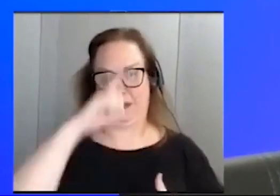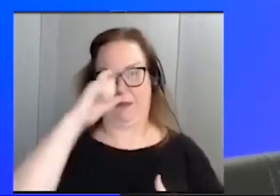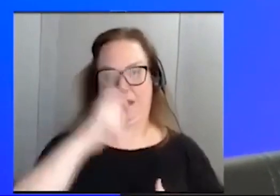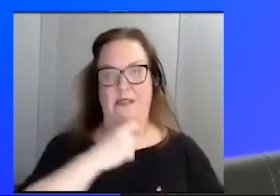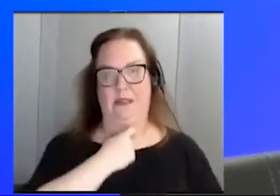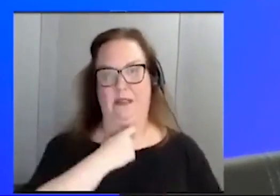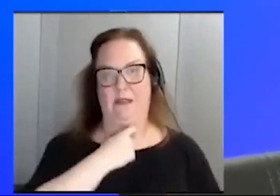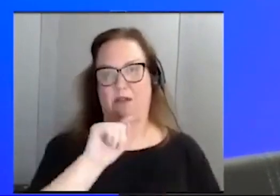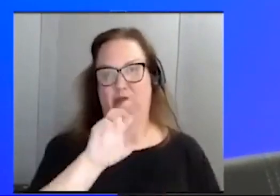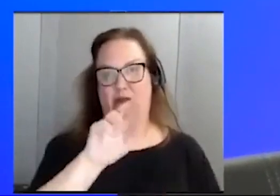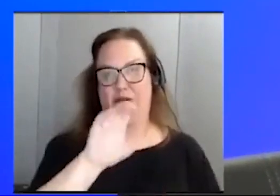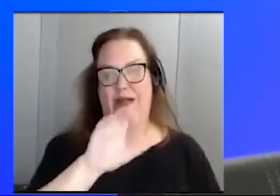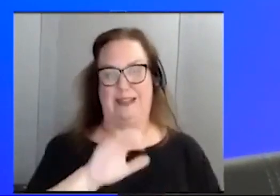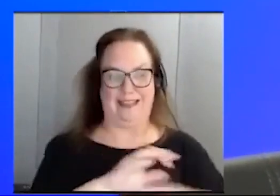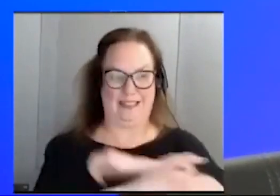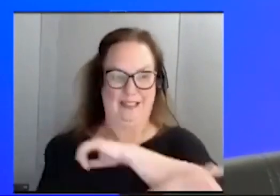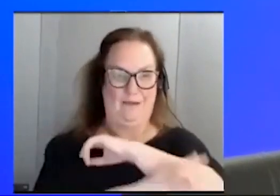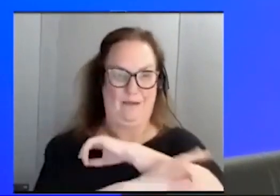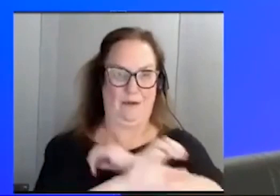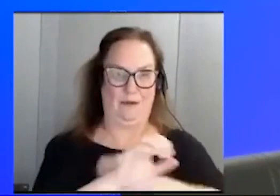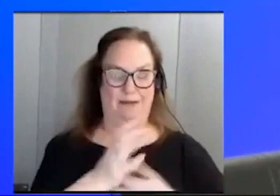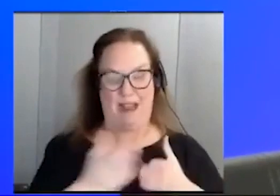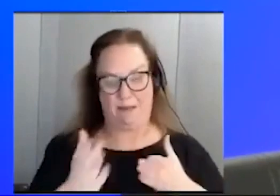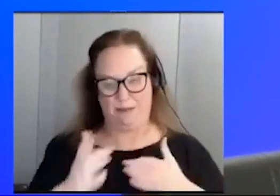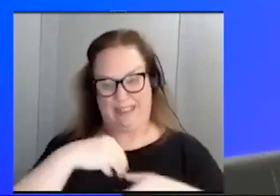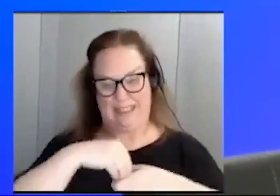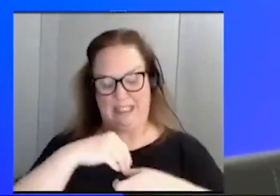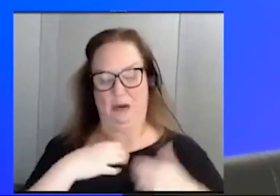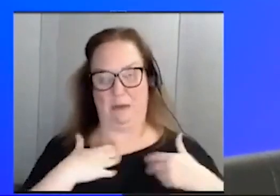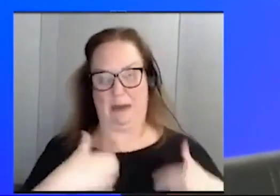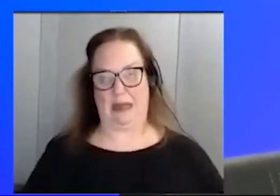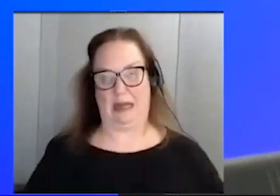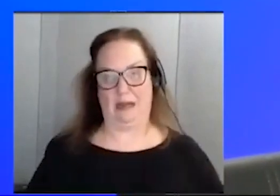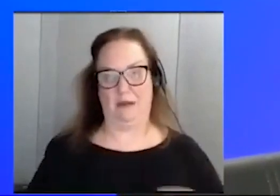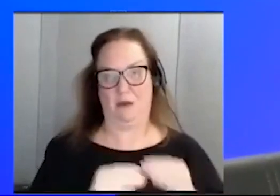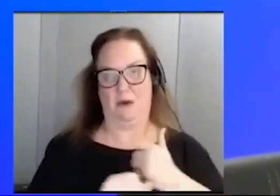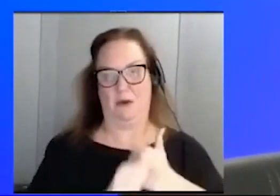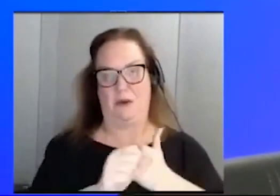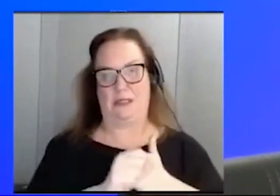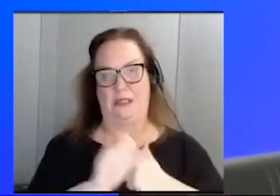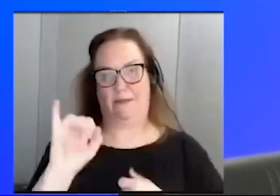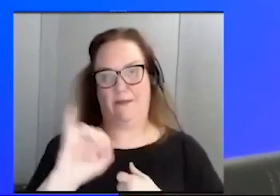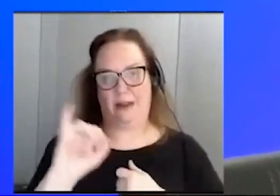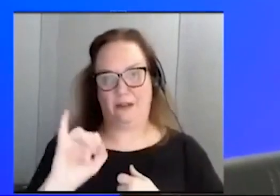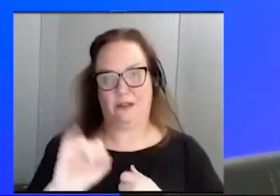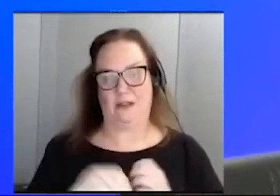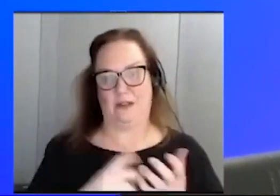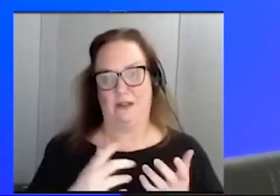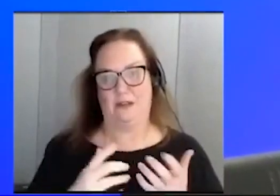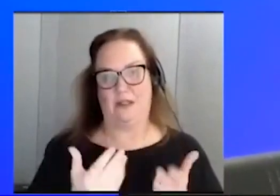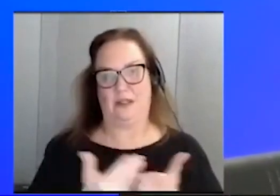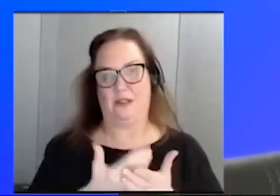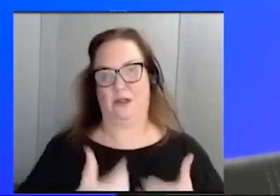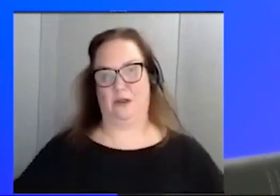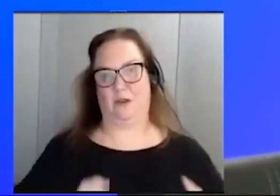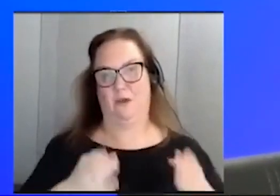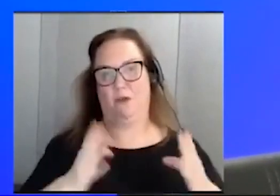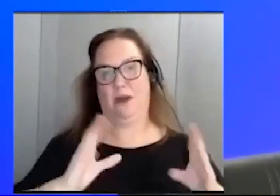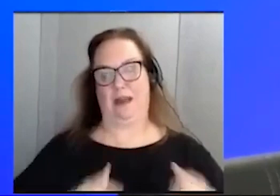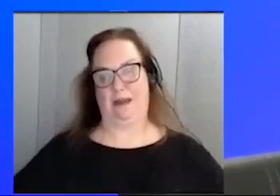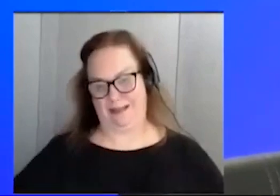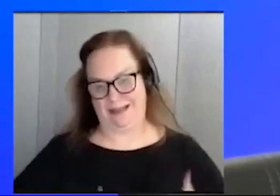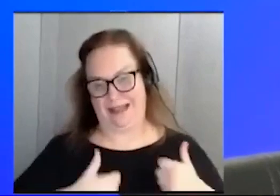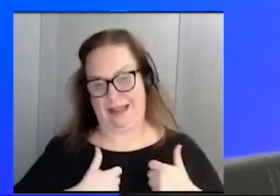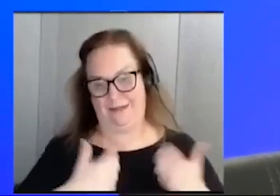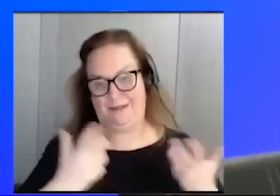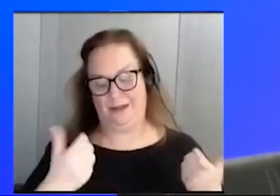foreign object, in your body, then more at risk for infections, and it's just a new way of life, like he said, to try to learn